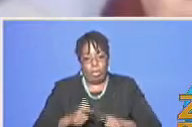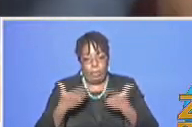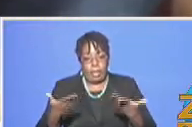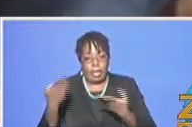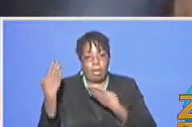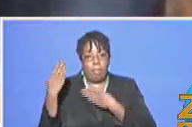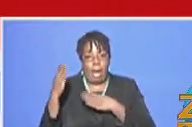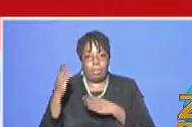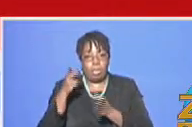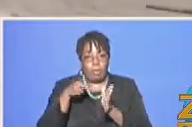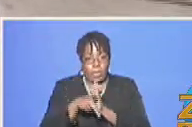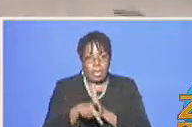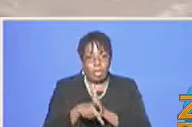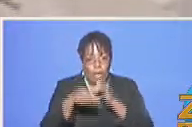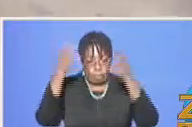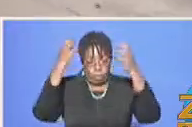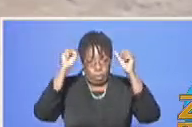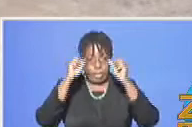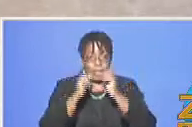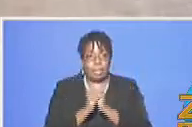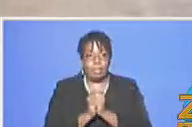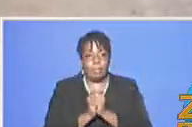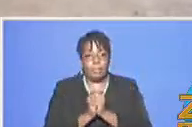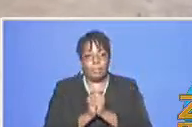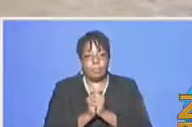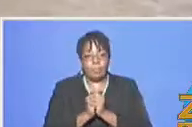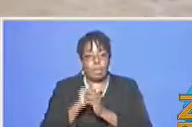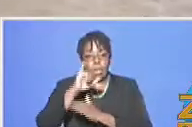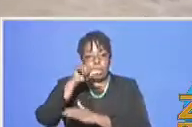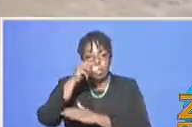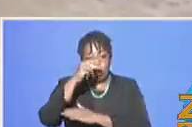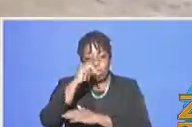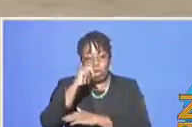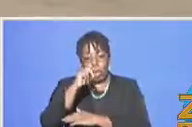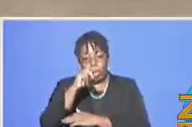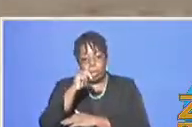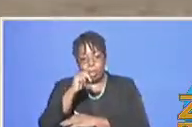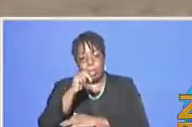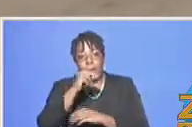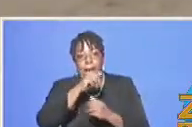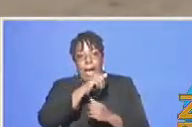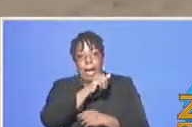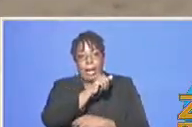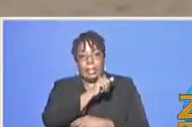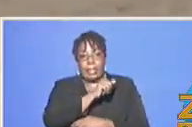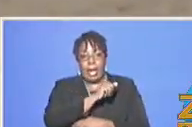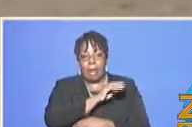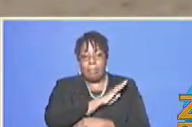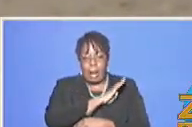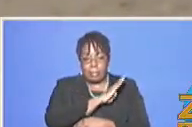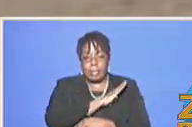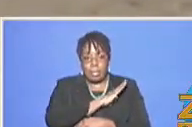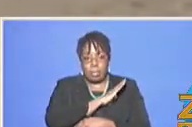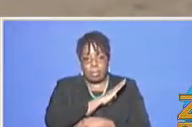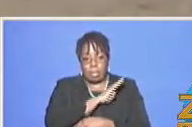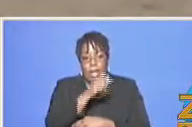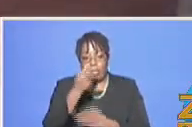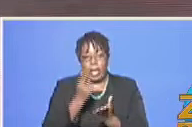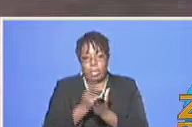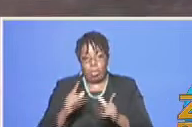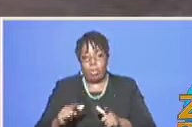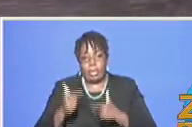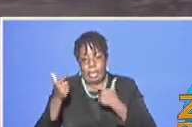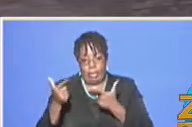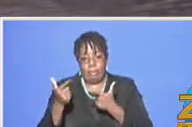Jovenel Moïse. José Jean-Baptiste and other Haitian residents of Lazaretto Road off Carmichael Road are